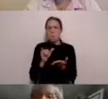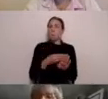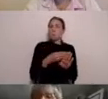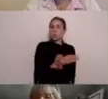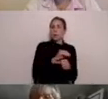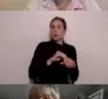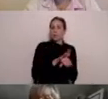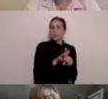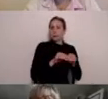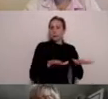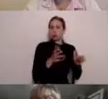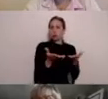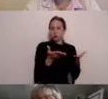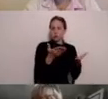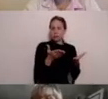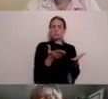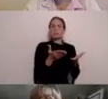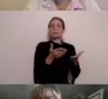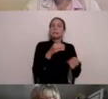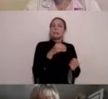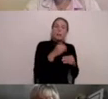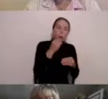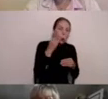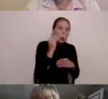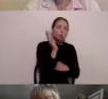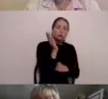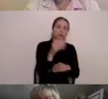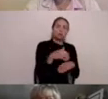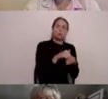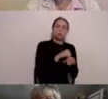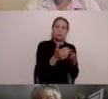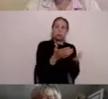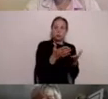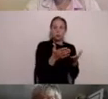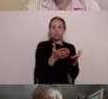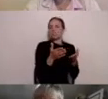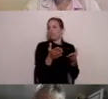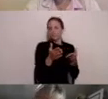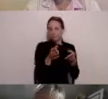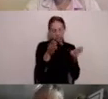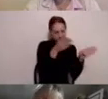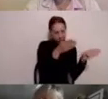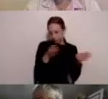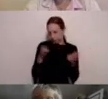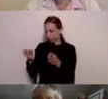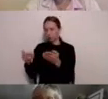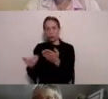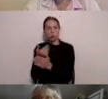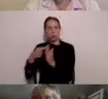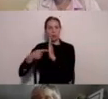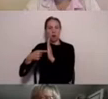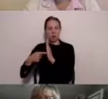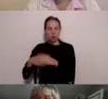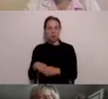and in-person trainings and presentations to new models. So some of the examples were doing their own compilation